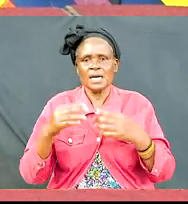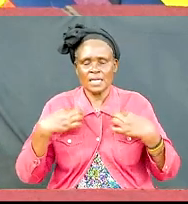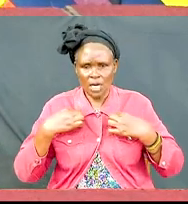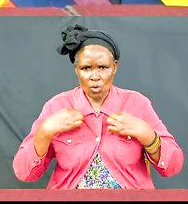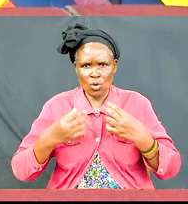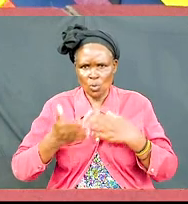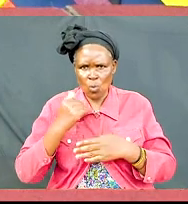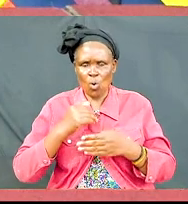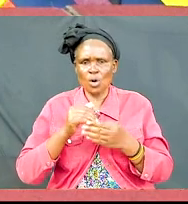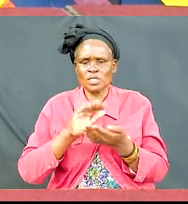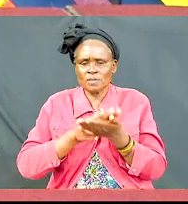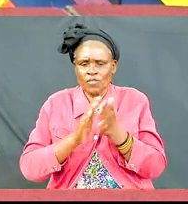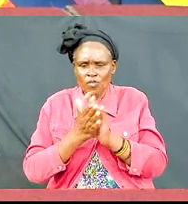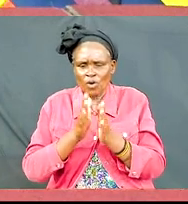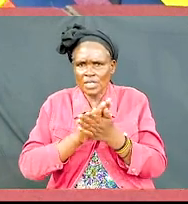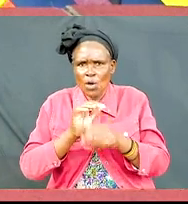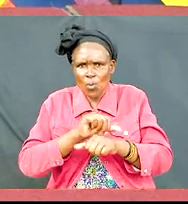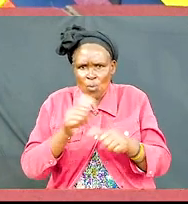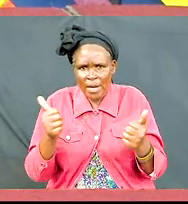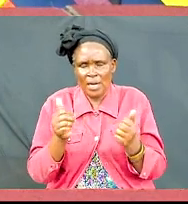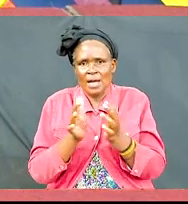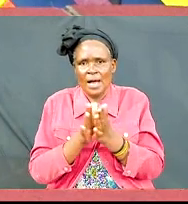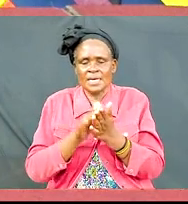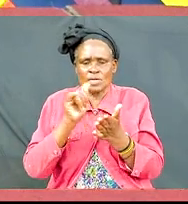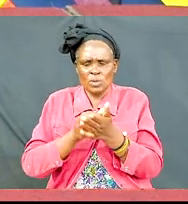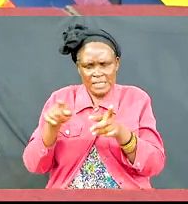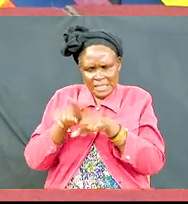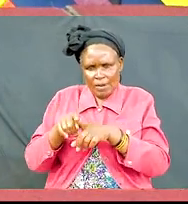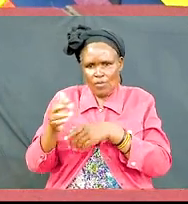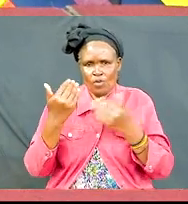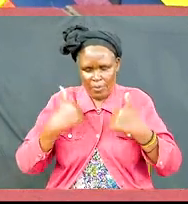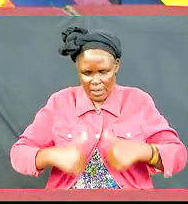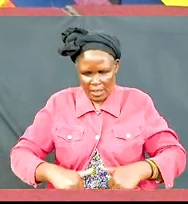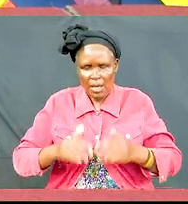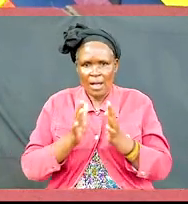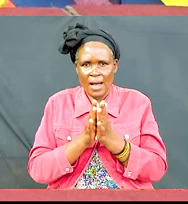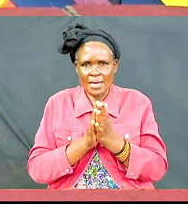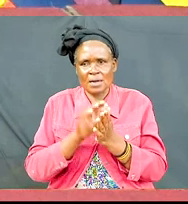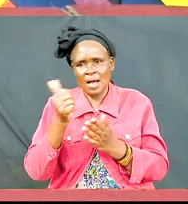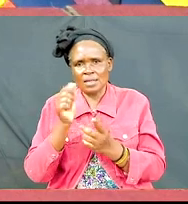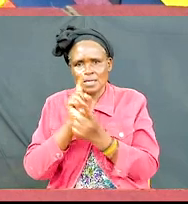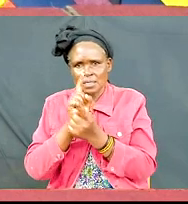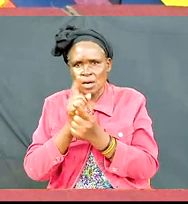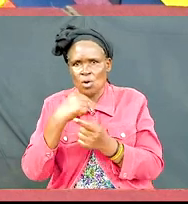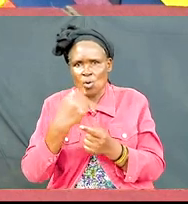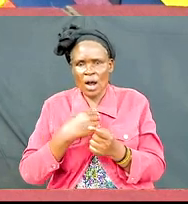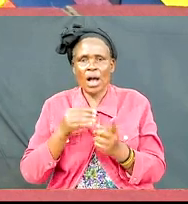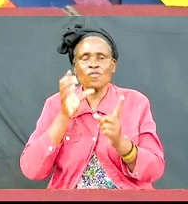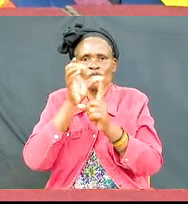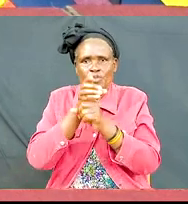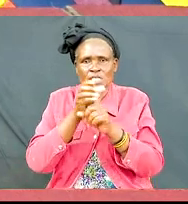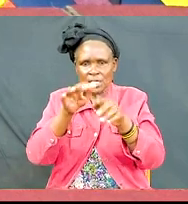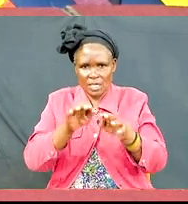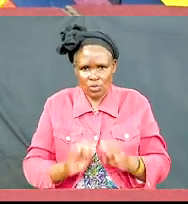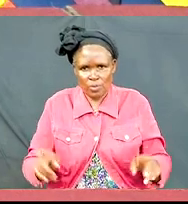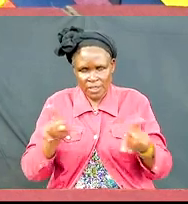folded up by itself, separate from the linen. Finally, the other disciple who had reached the tomb first